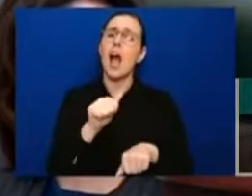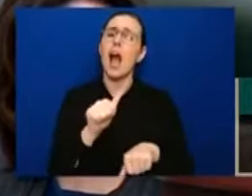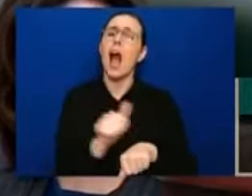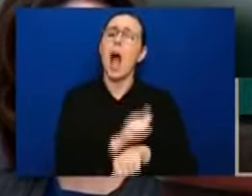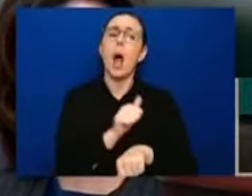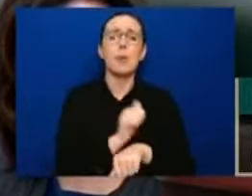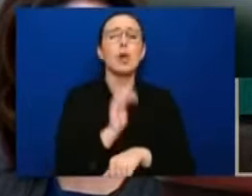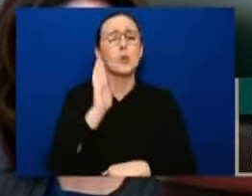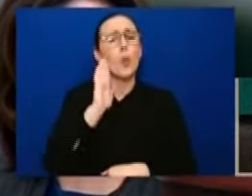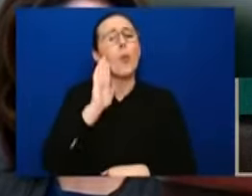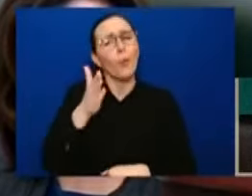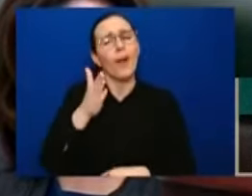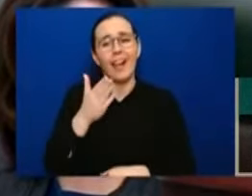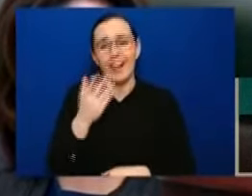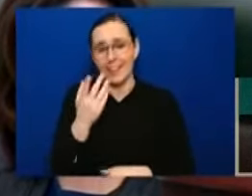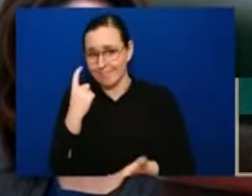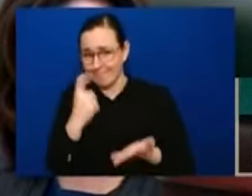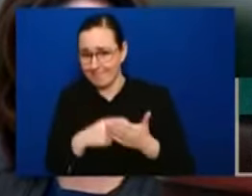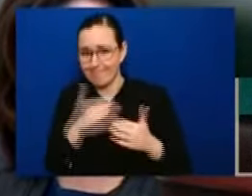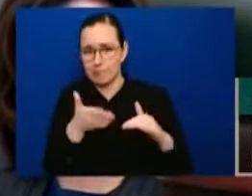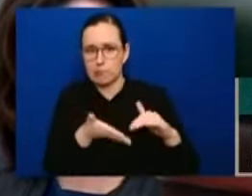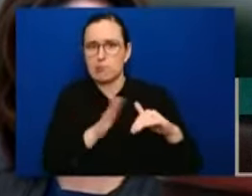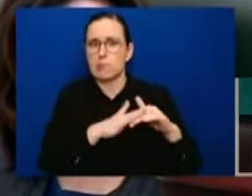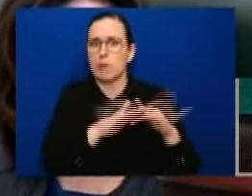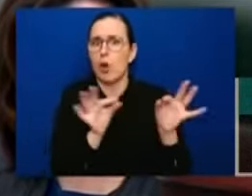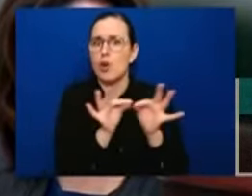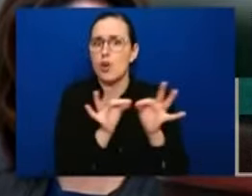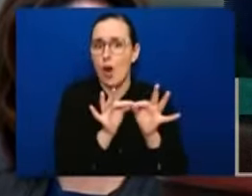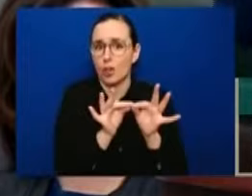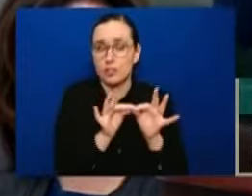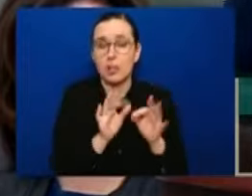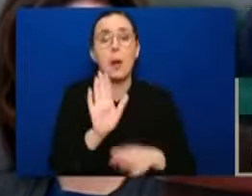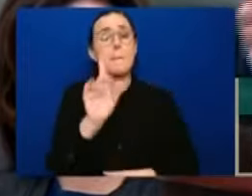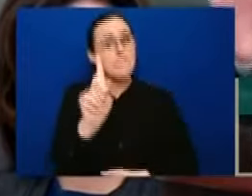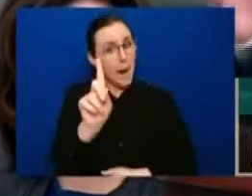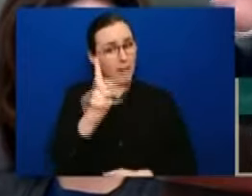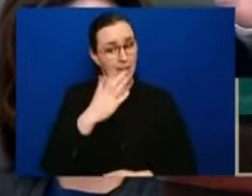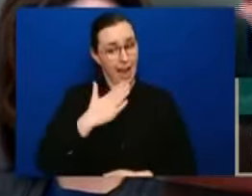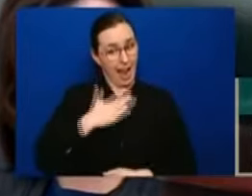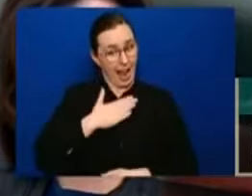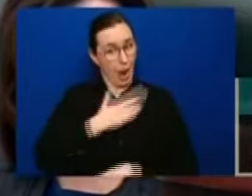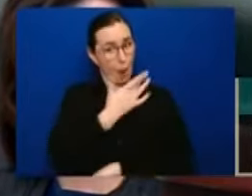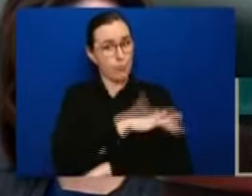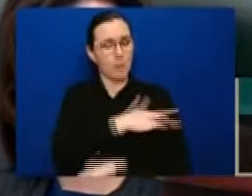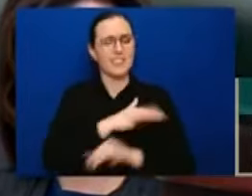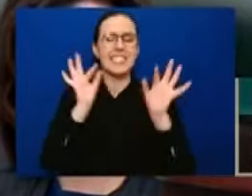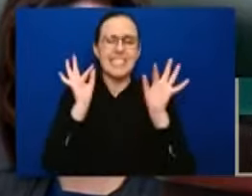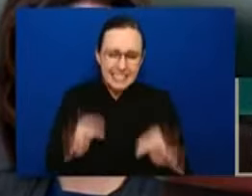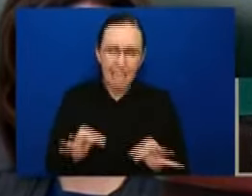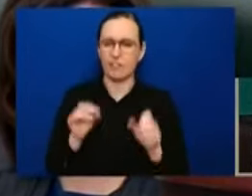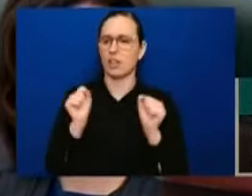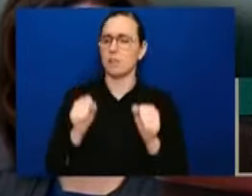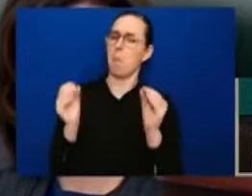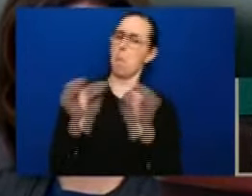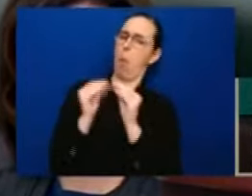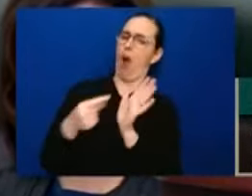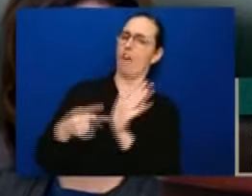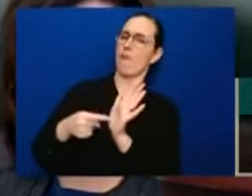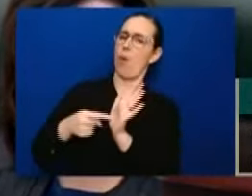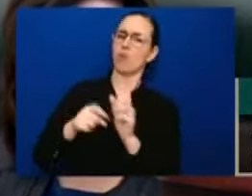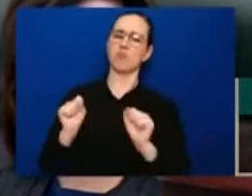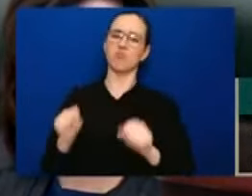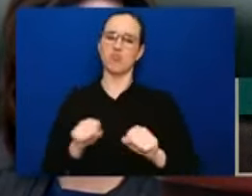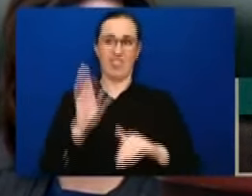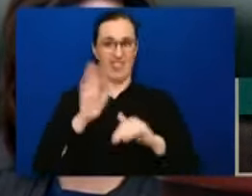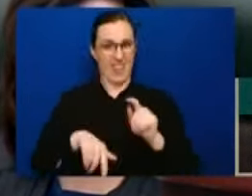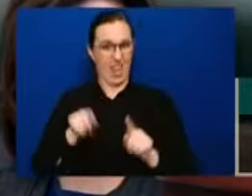live than virtually any other Canadian jurisdiction. Albertans earn more than Canadians in any other province, and this